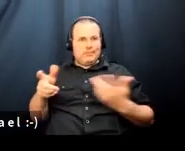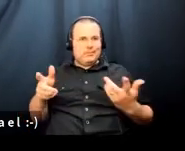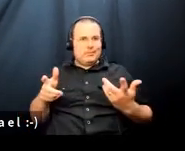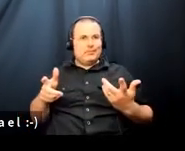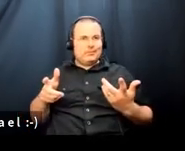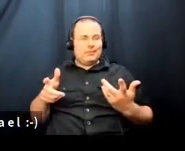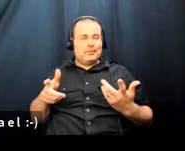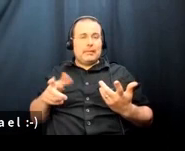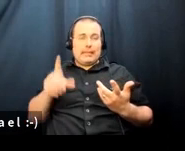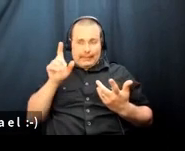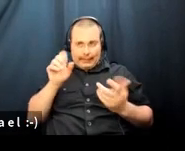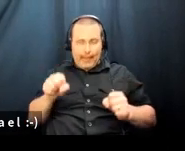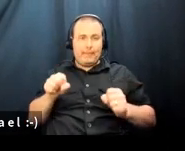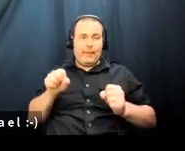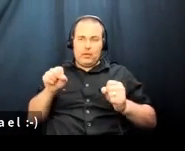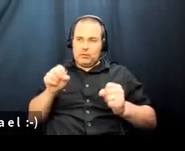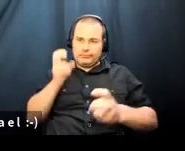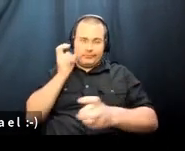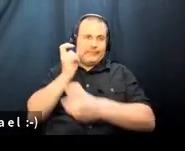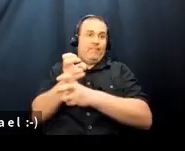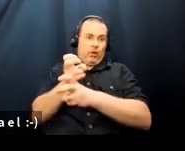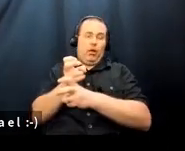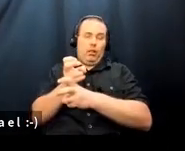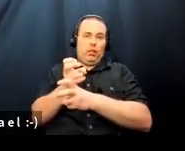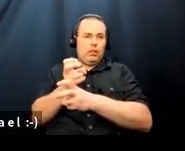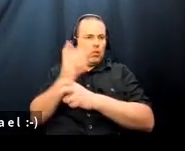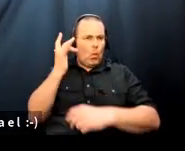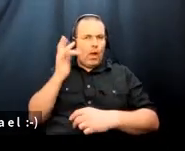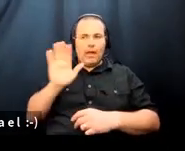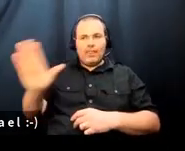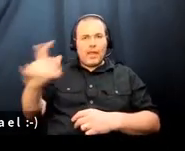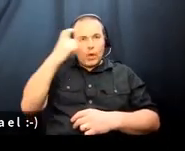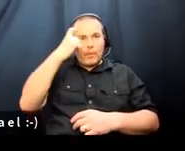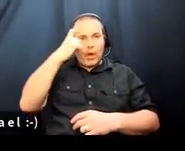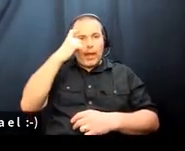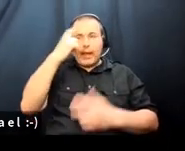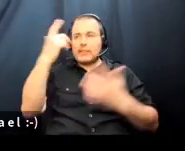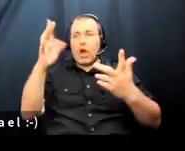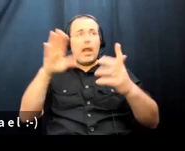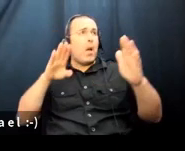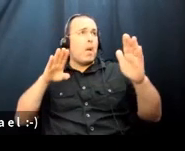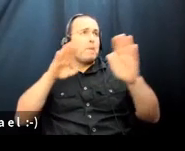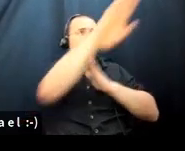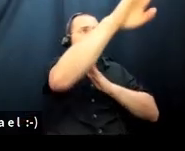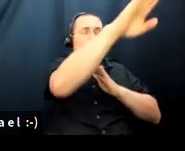And that can be very difficult to do because their little brain is already taking off in some other